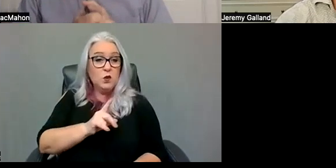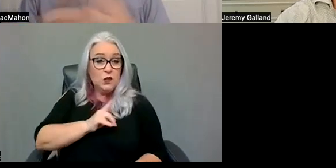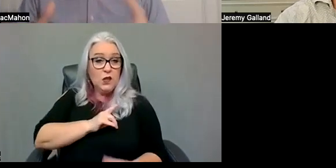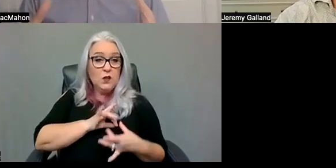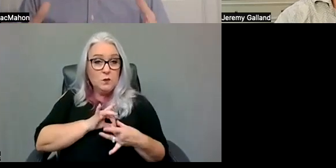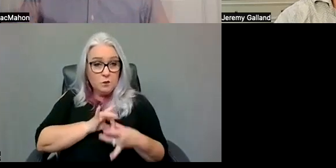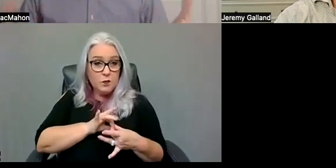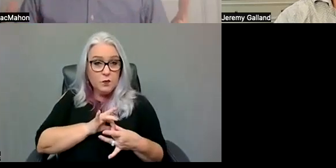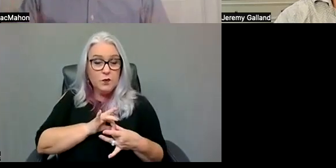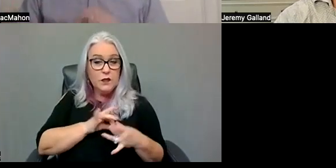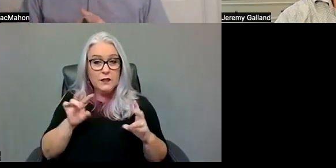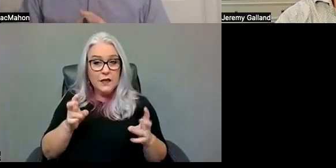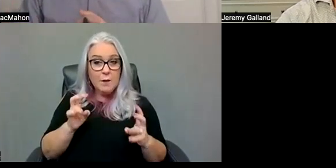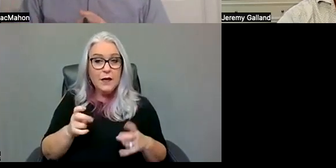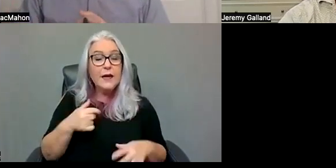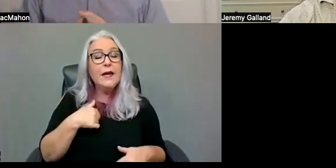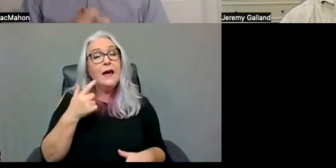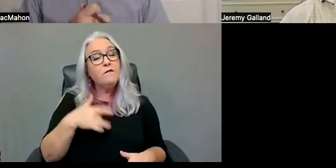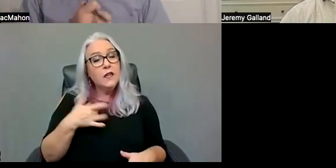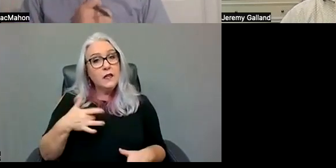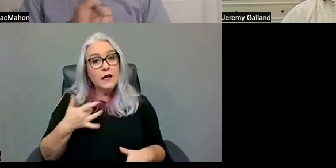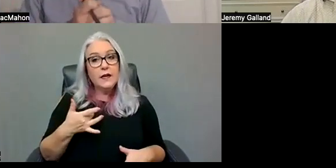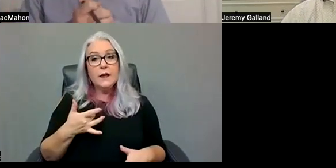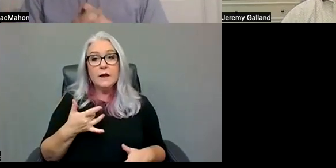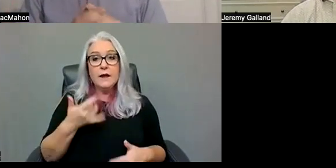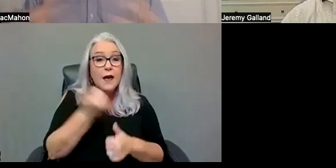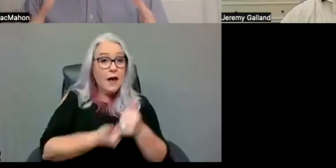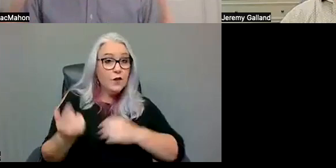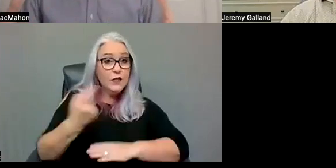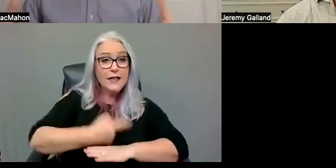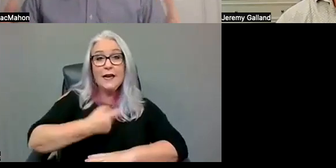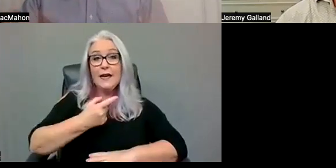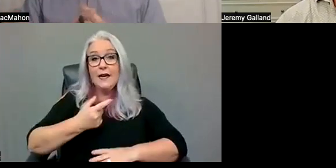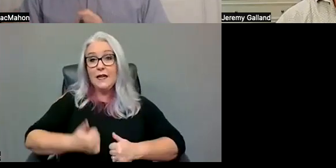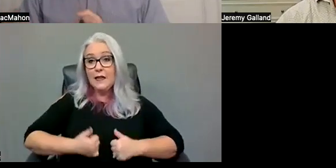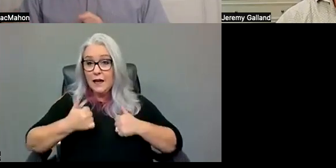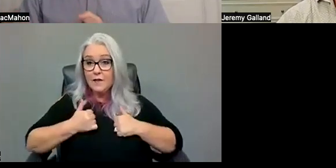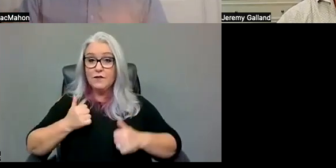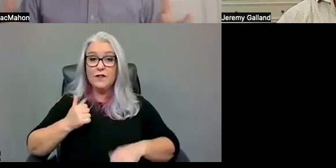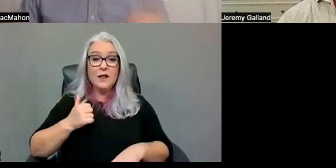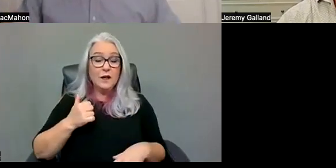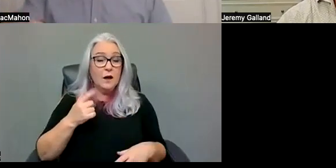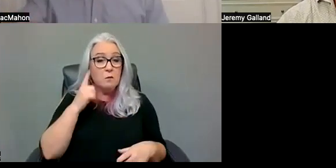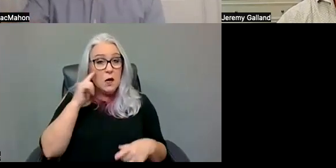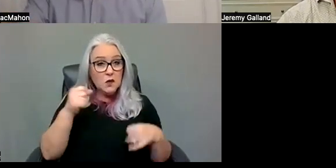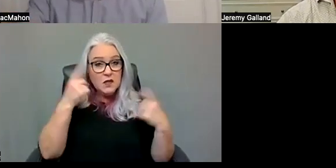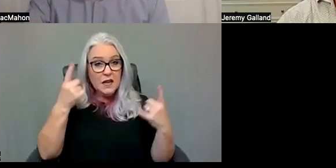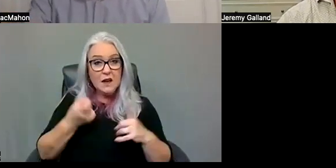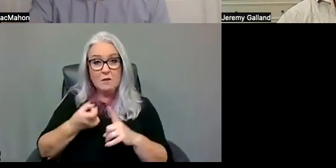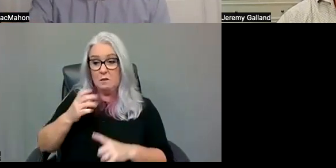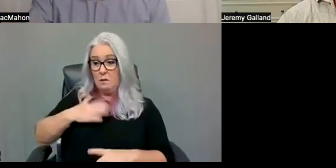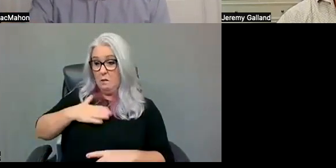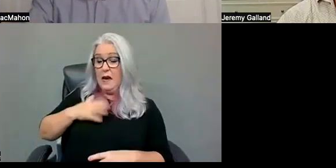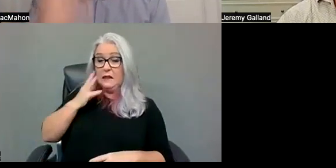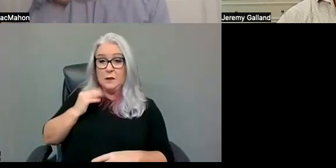and the main system I would use is my daily life and my family, at least as a foundation, and then I would build from there.